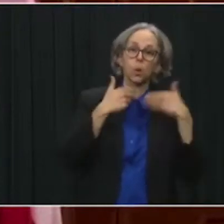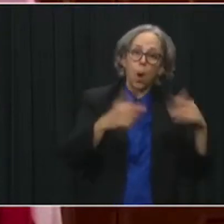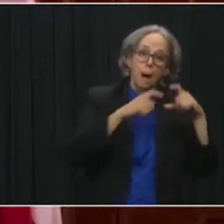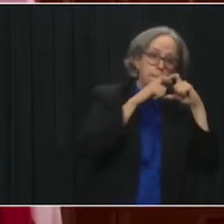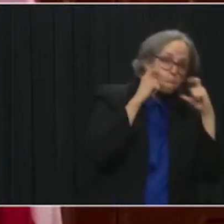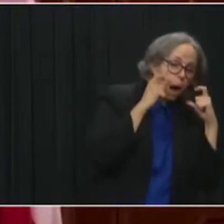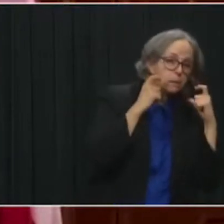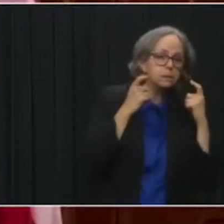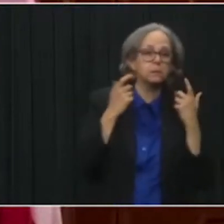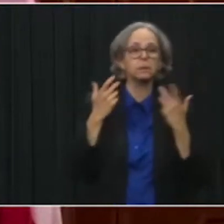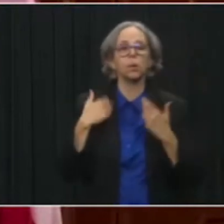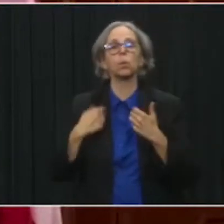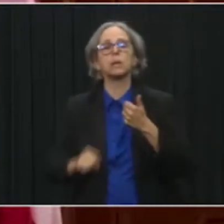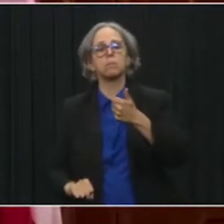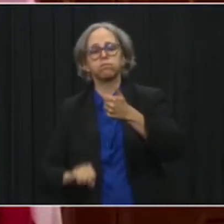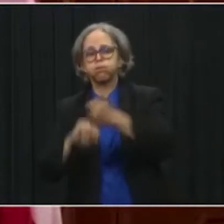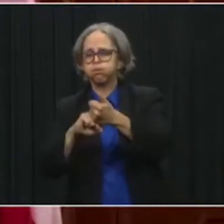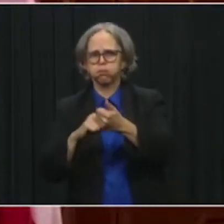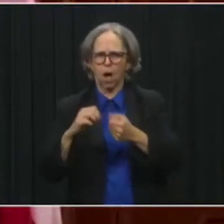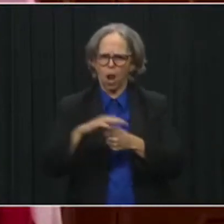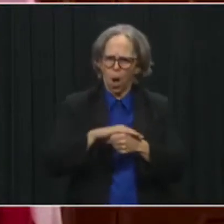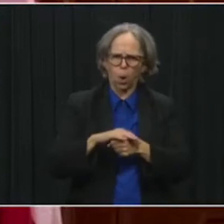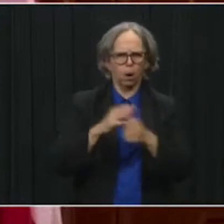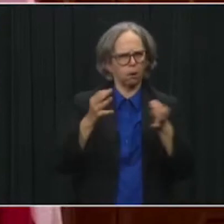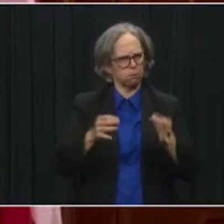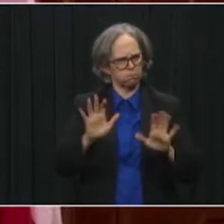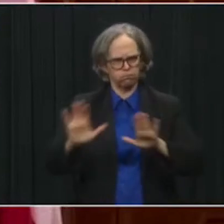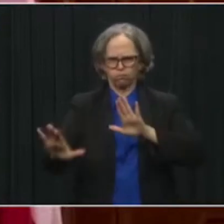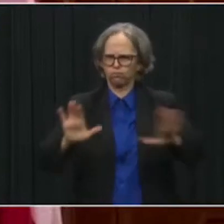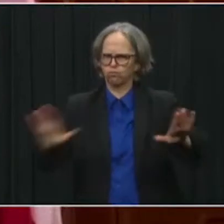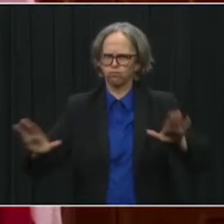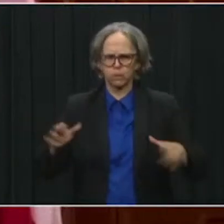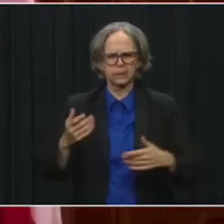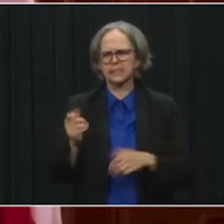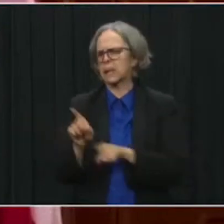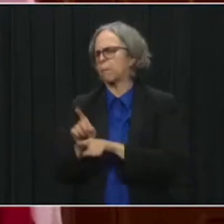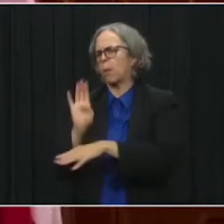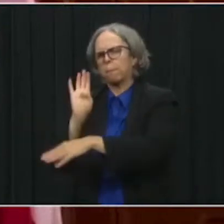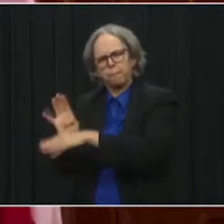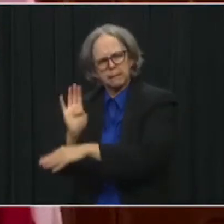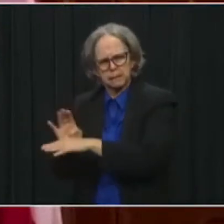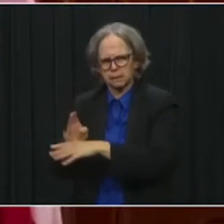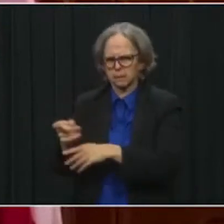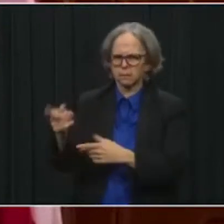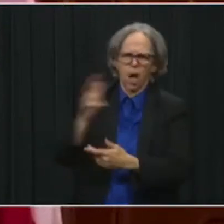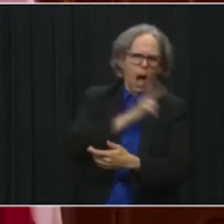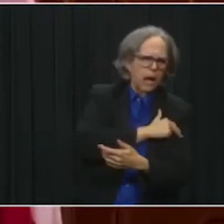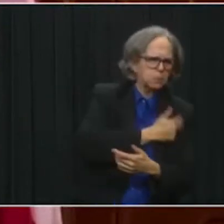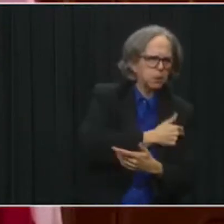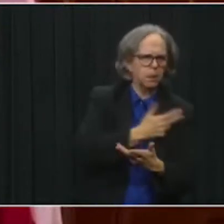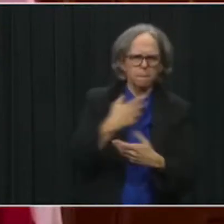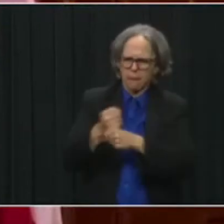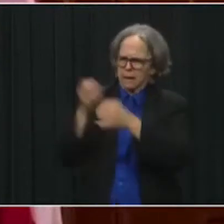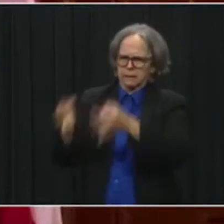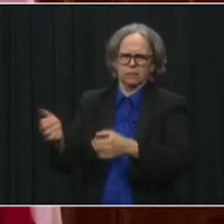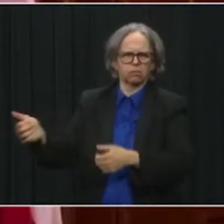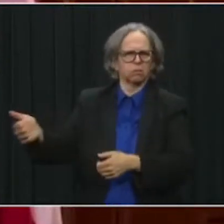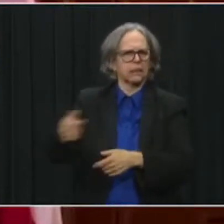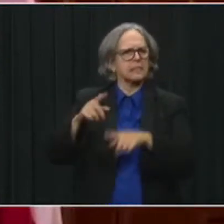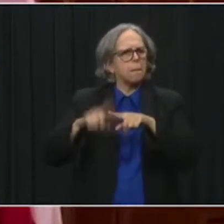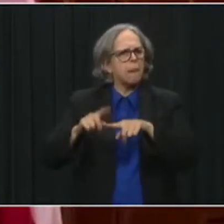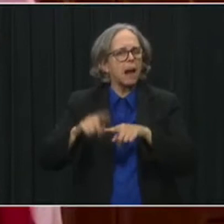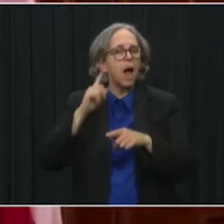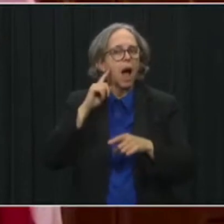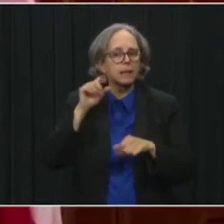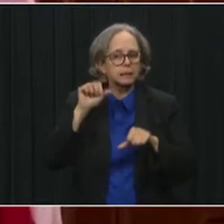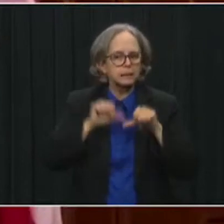Businesses, hospitals, all are making decisions based upon the facts. I wanted to speak to you to make